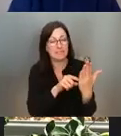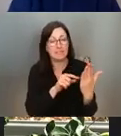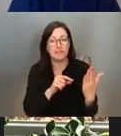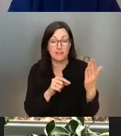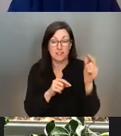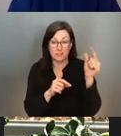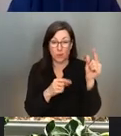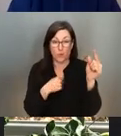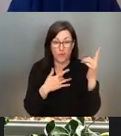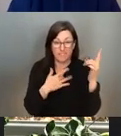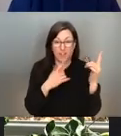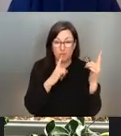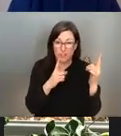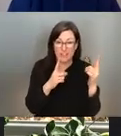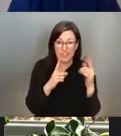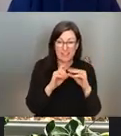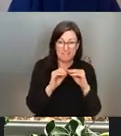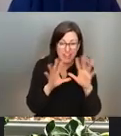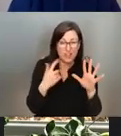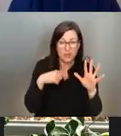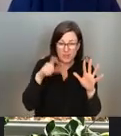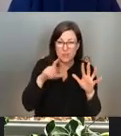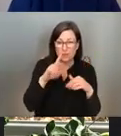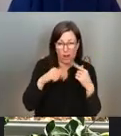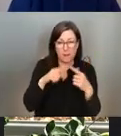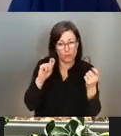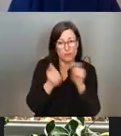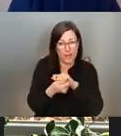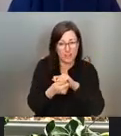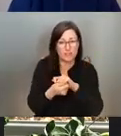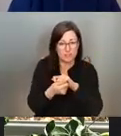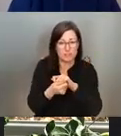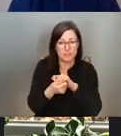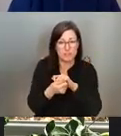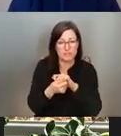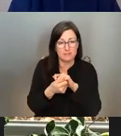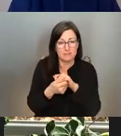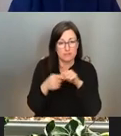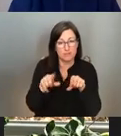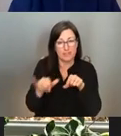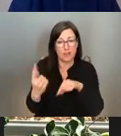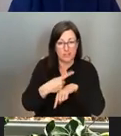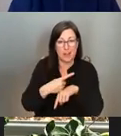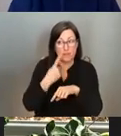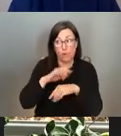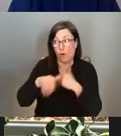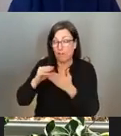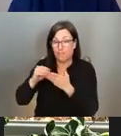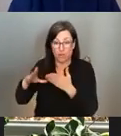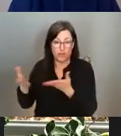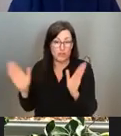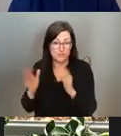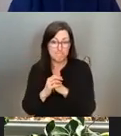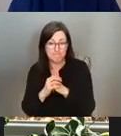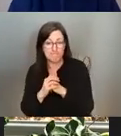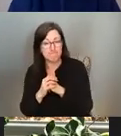be talked about within a calendar system within the day for all of our learners. Next slide,